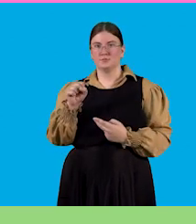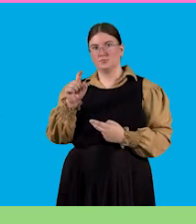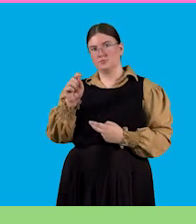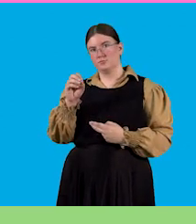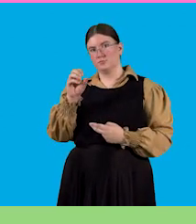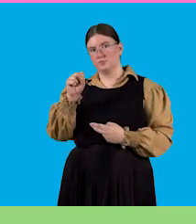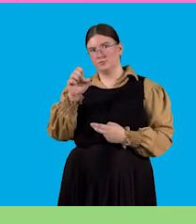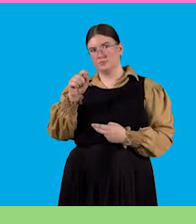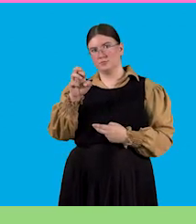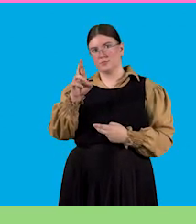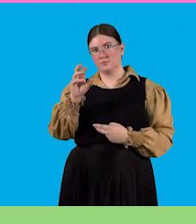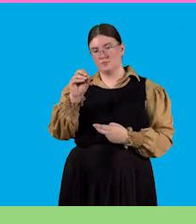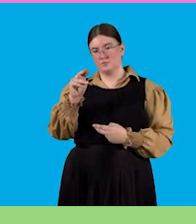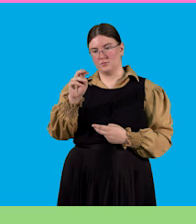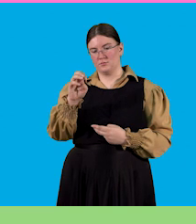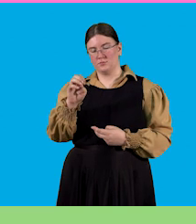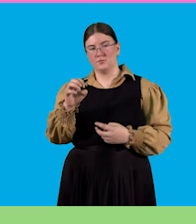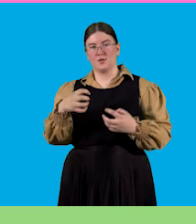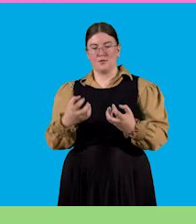testosterone is also produced.